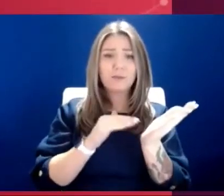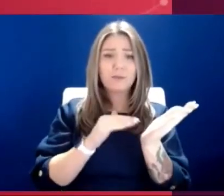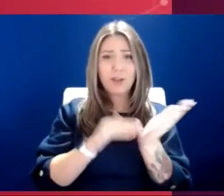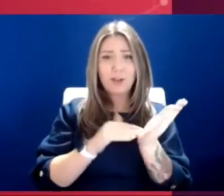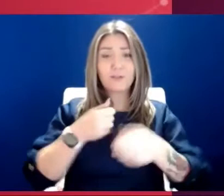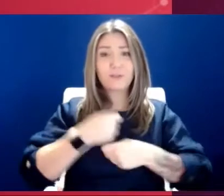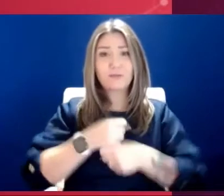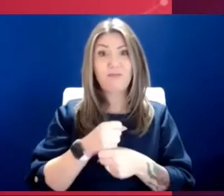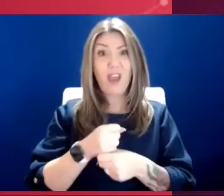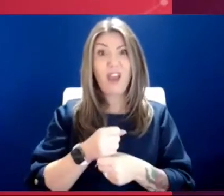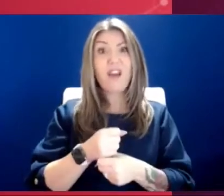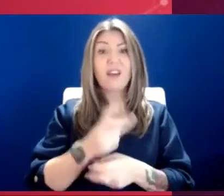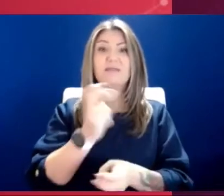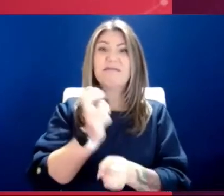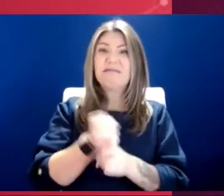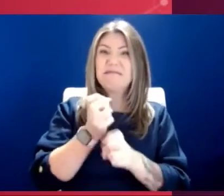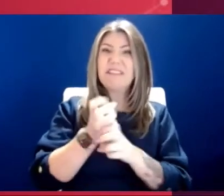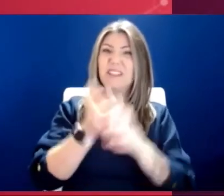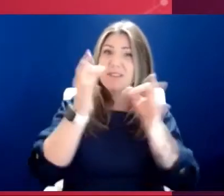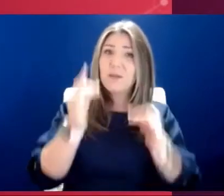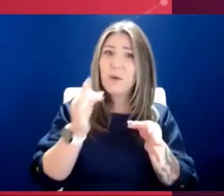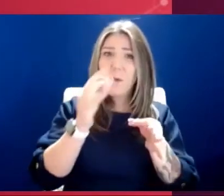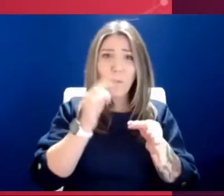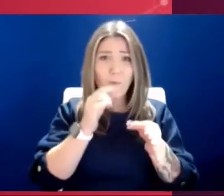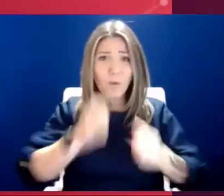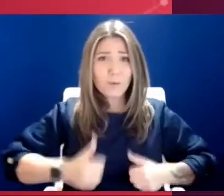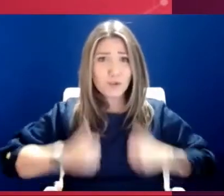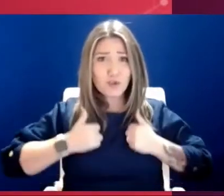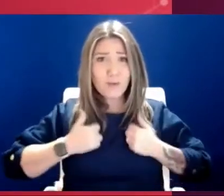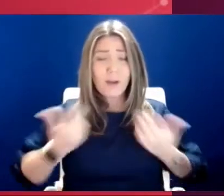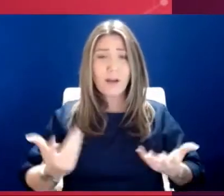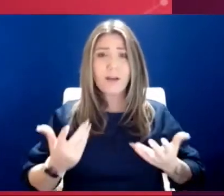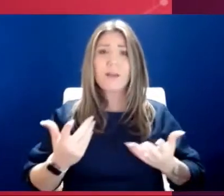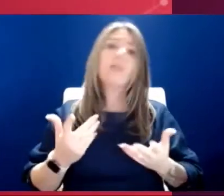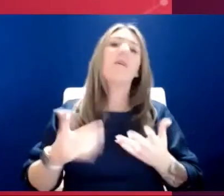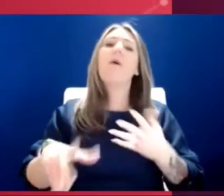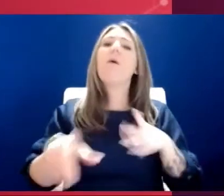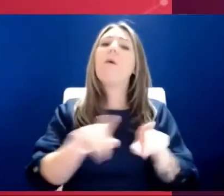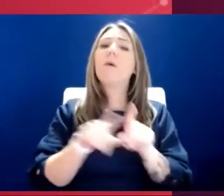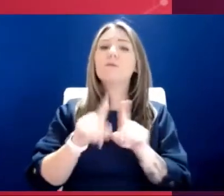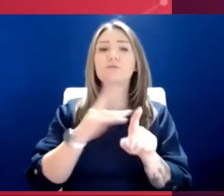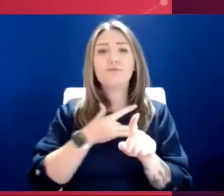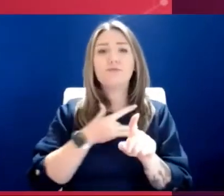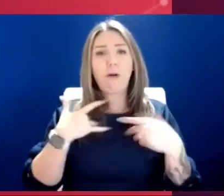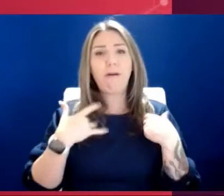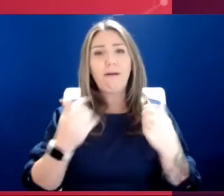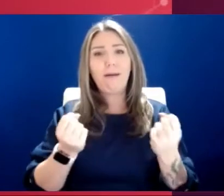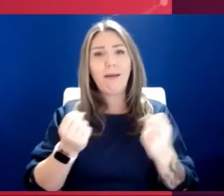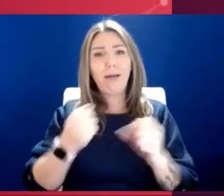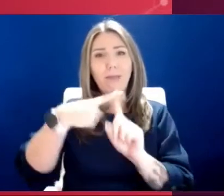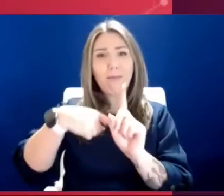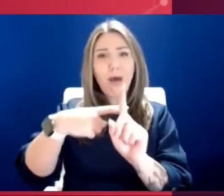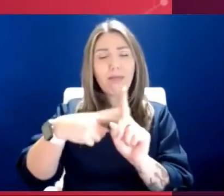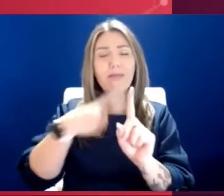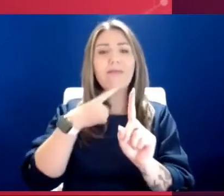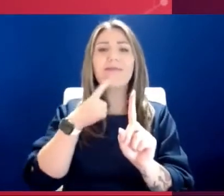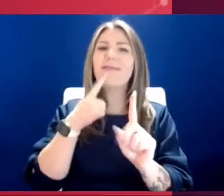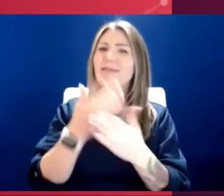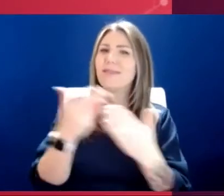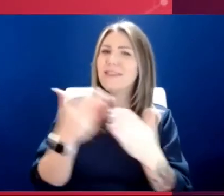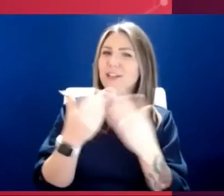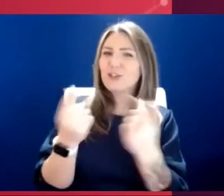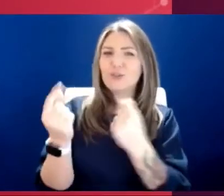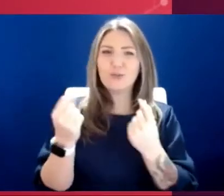call on who would survive. Plus, it's Heart Health Month. We're going to tell you some things you can do to keep your heart healthy. That might surprise